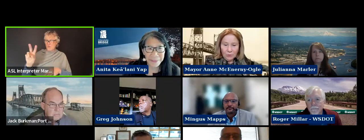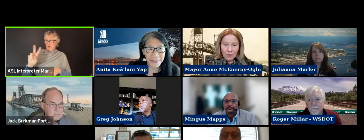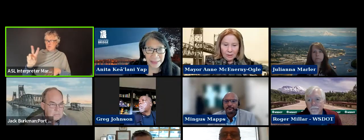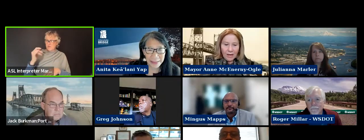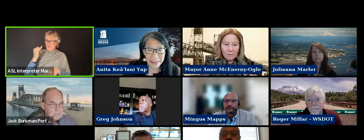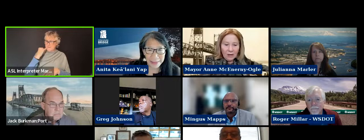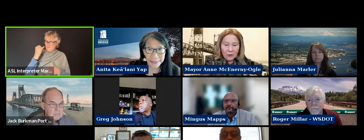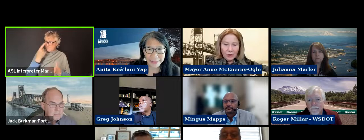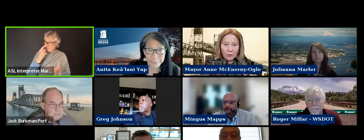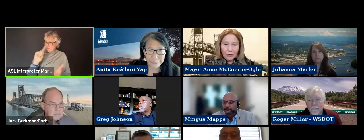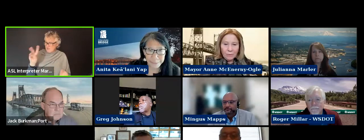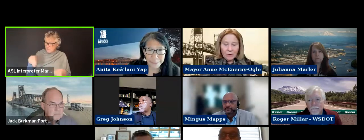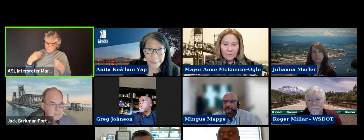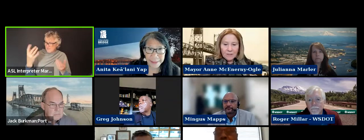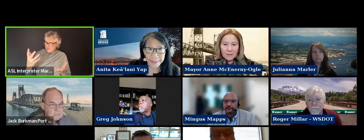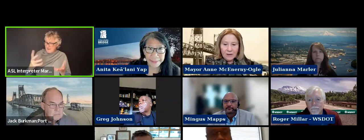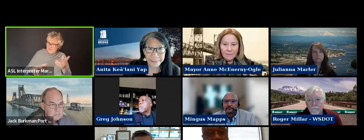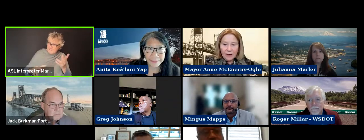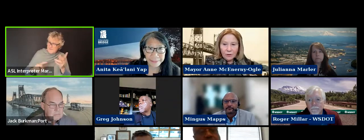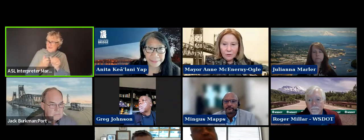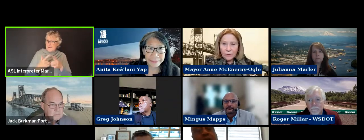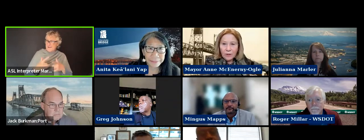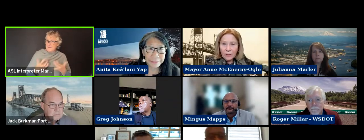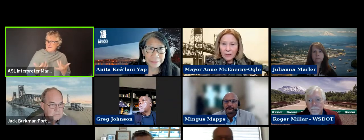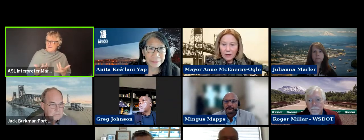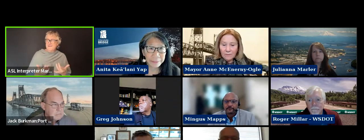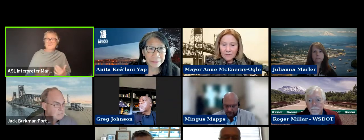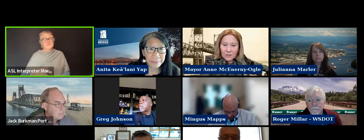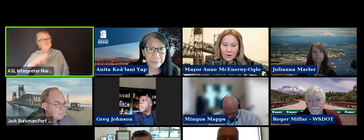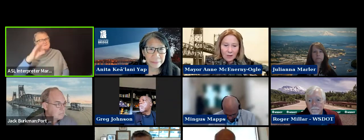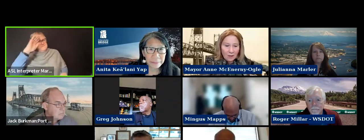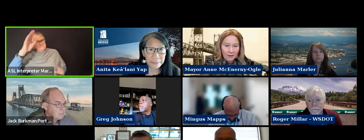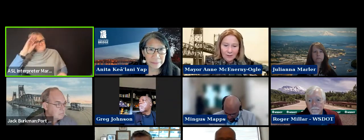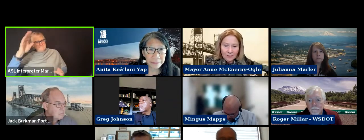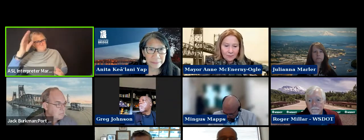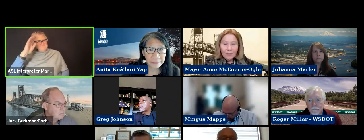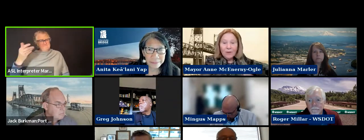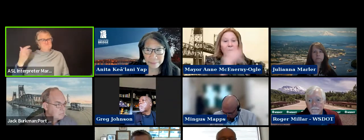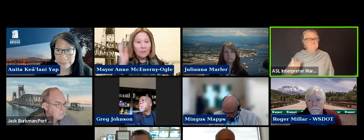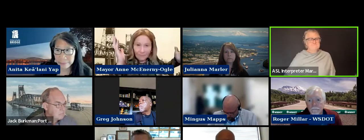Good morning, Ann McInerney-Ogle, Mayor for the City of Vancouver. First of all,